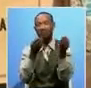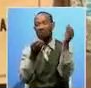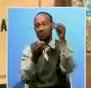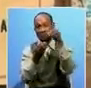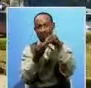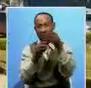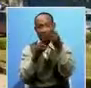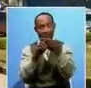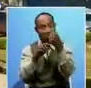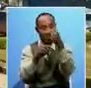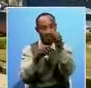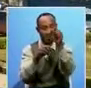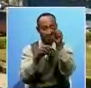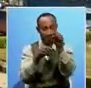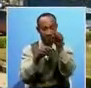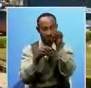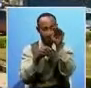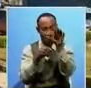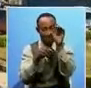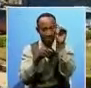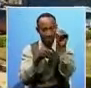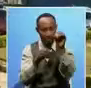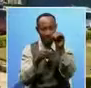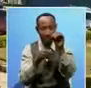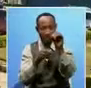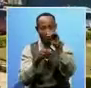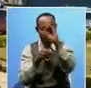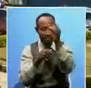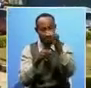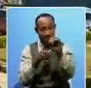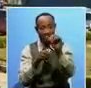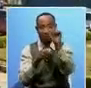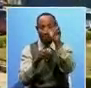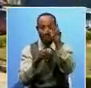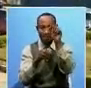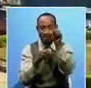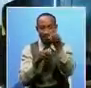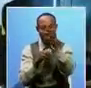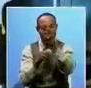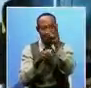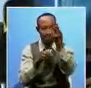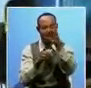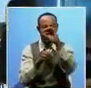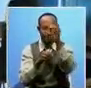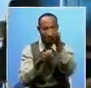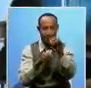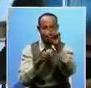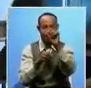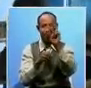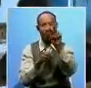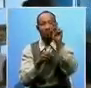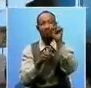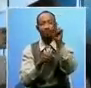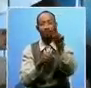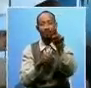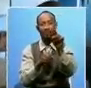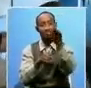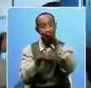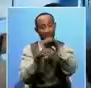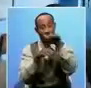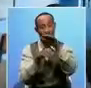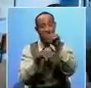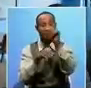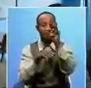from 10.50% in 2020 to 13.66% in 2021. Over